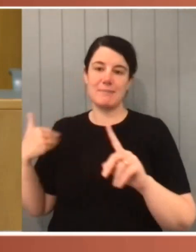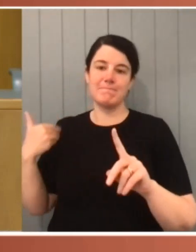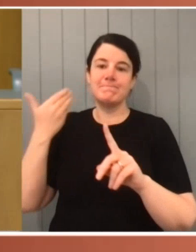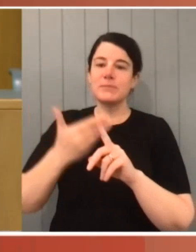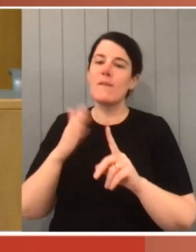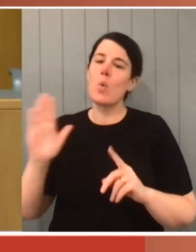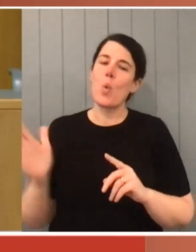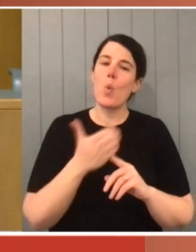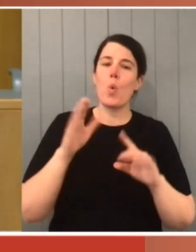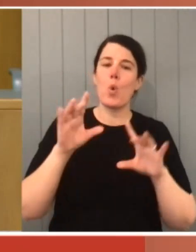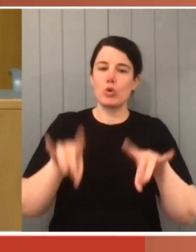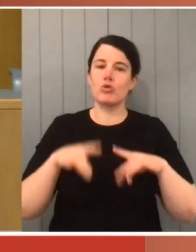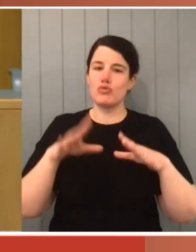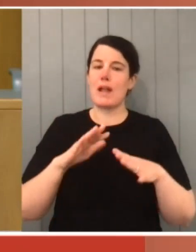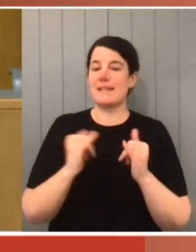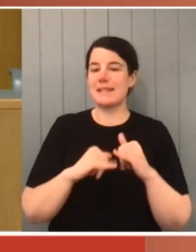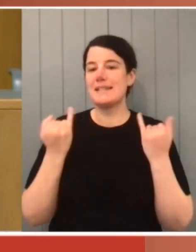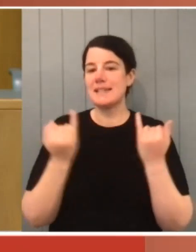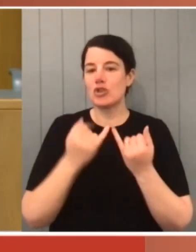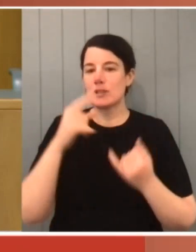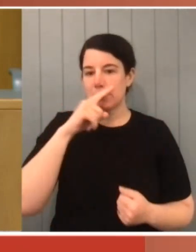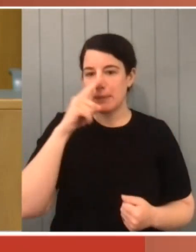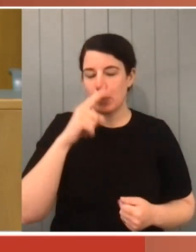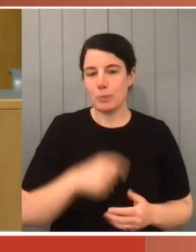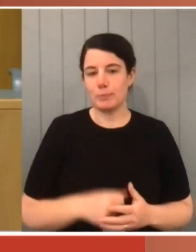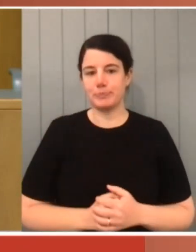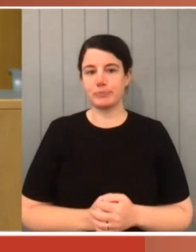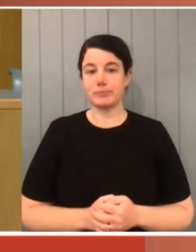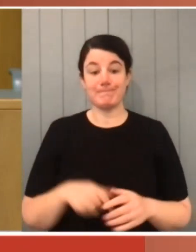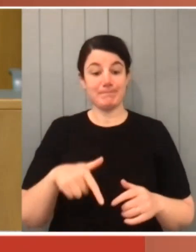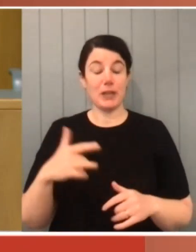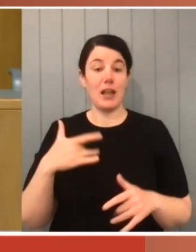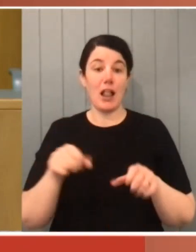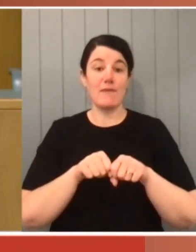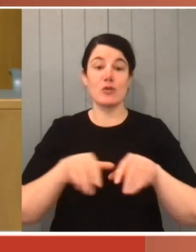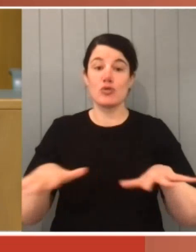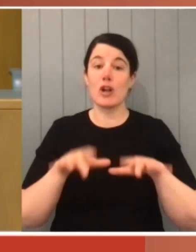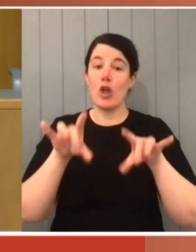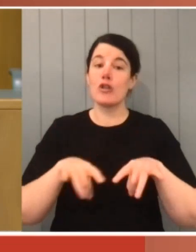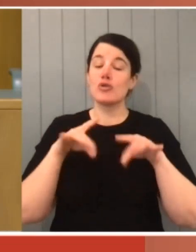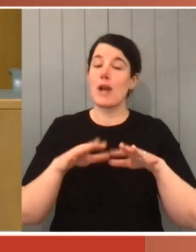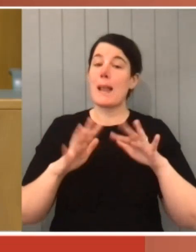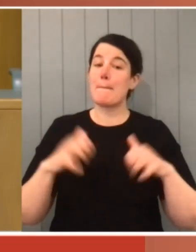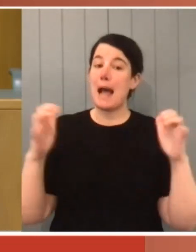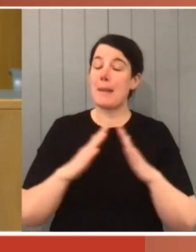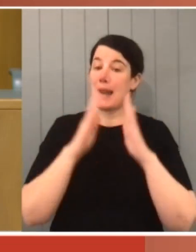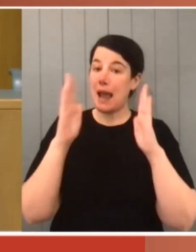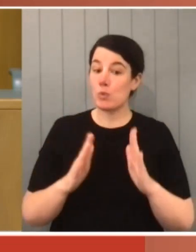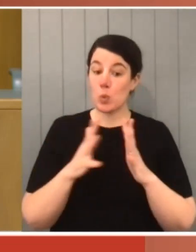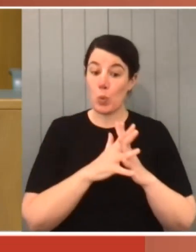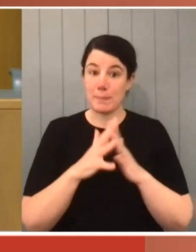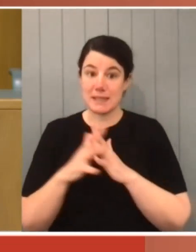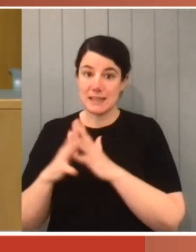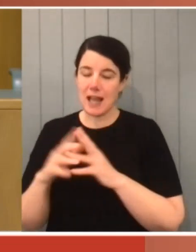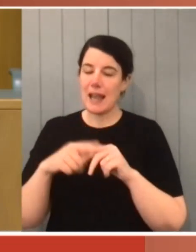Australia's Indigenous peoples. Today's lecture is being live streamed on the Australian Parliament House website and via the Parliament House broadcast